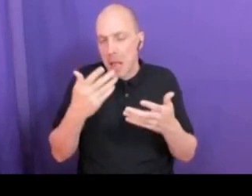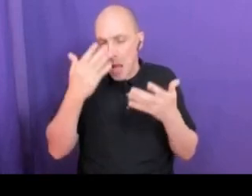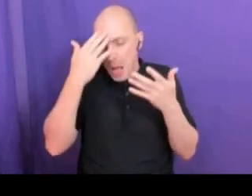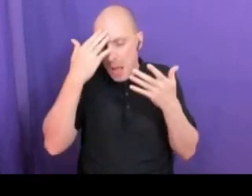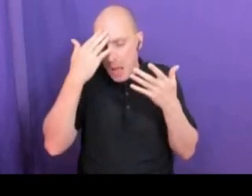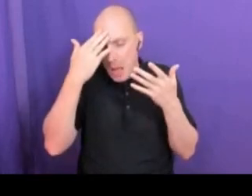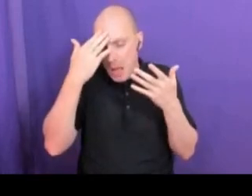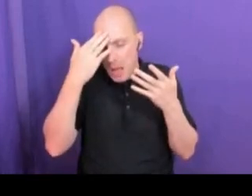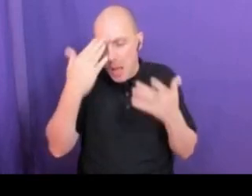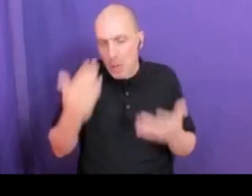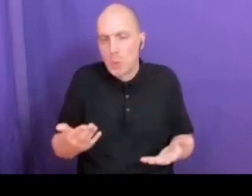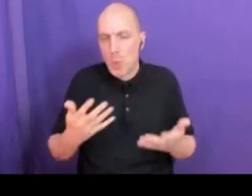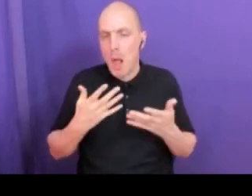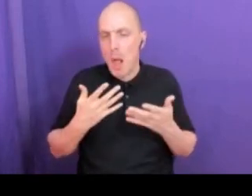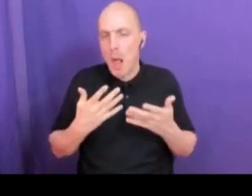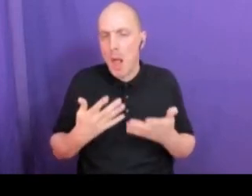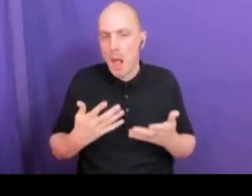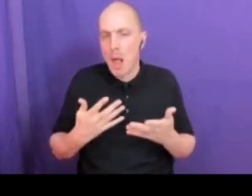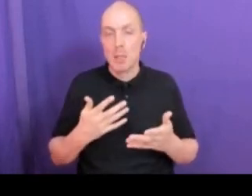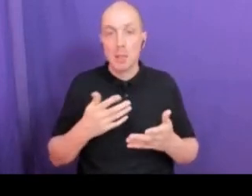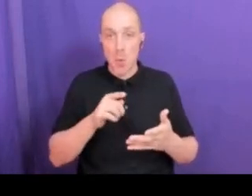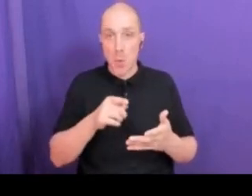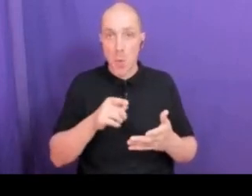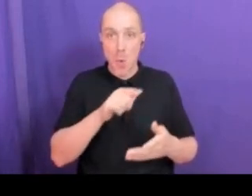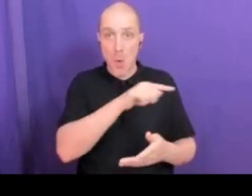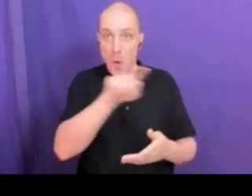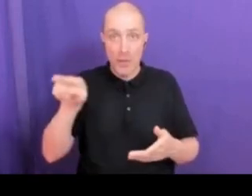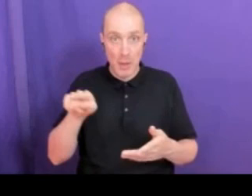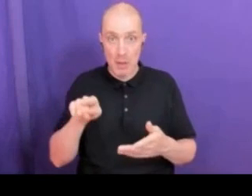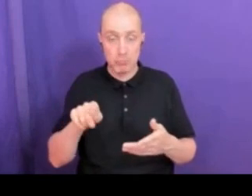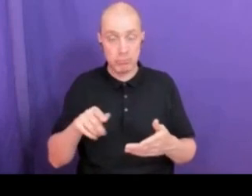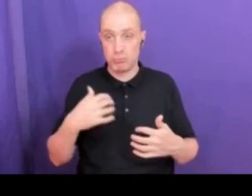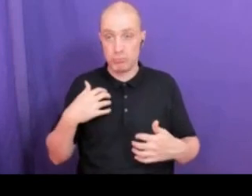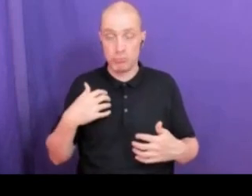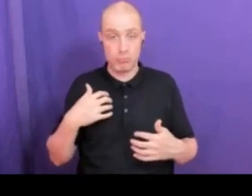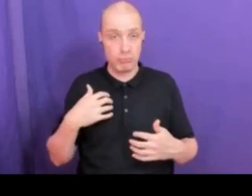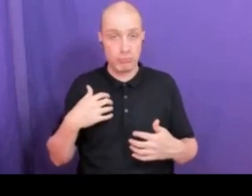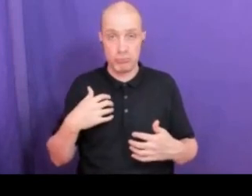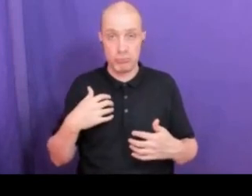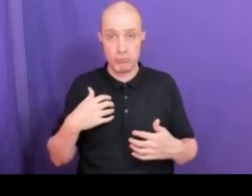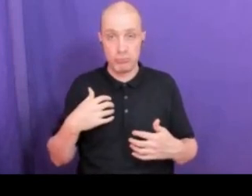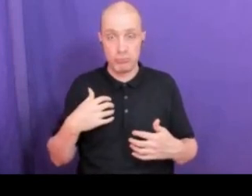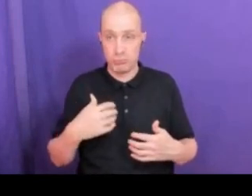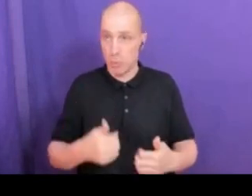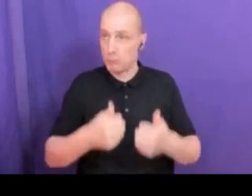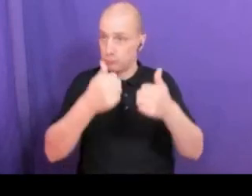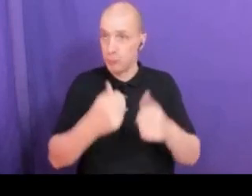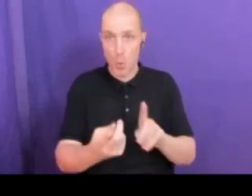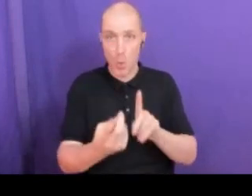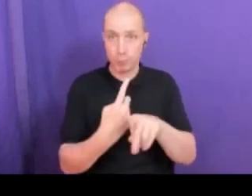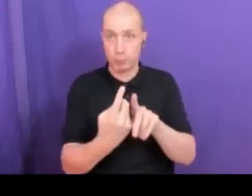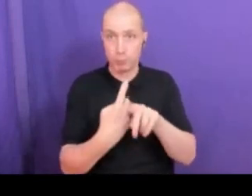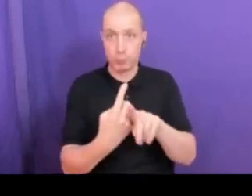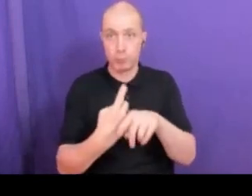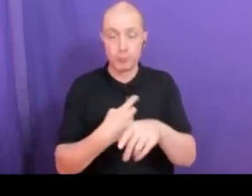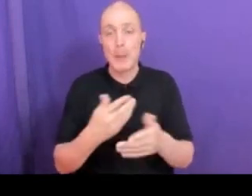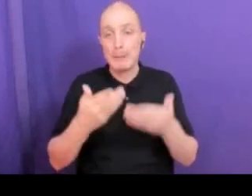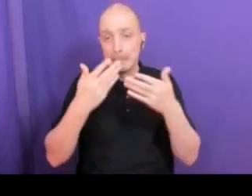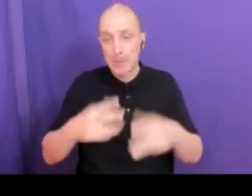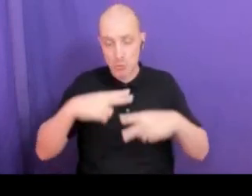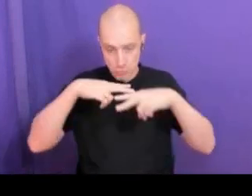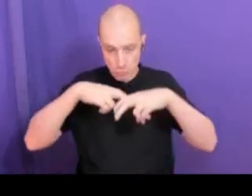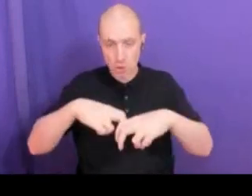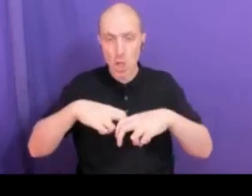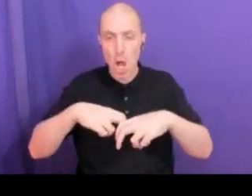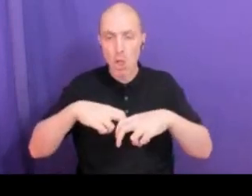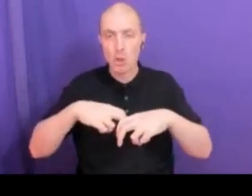share. And it's been fantastic, actually, looking at some of the literature from across the world as well. The response rates generally range from